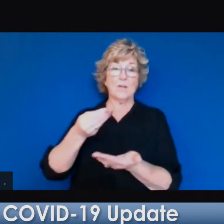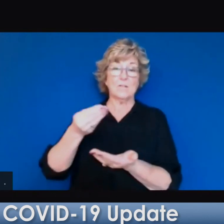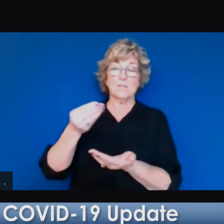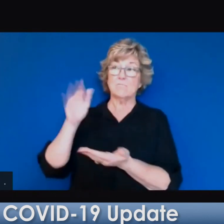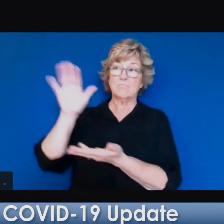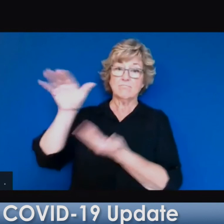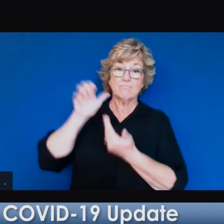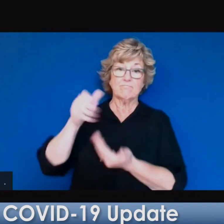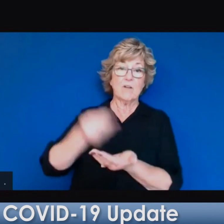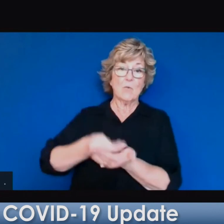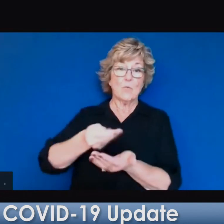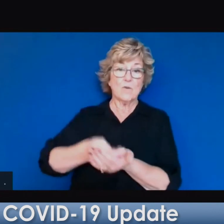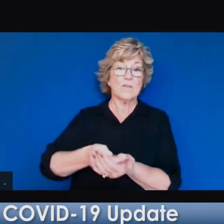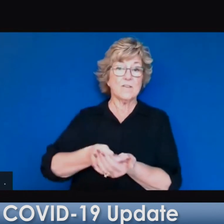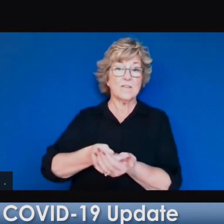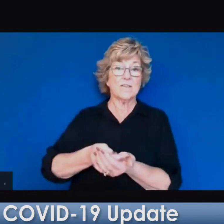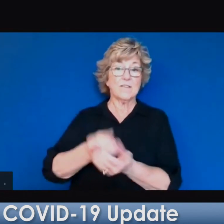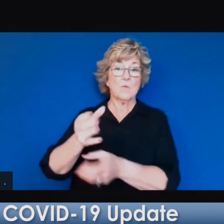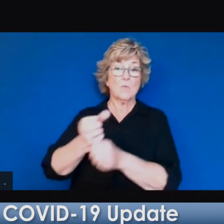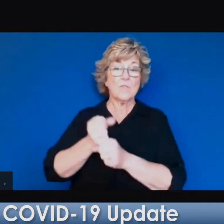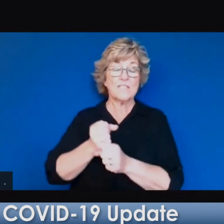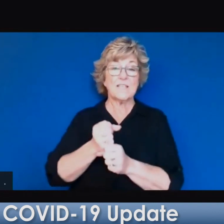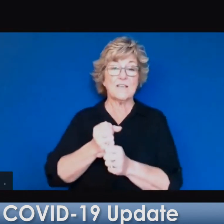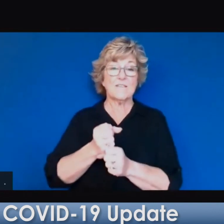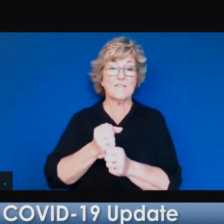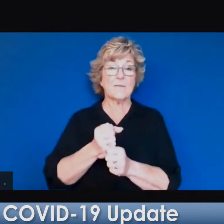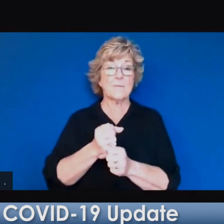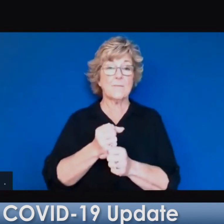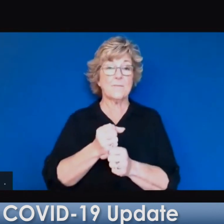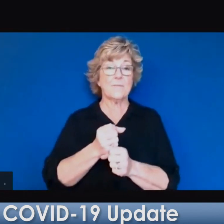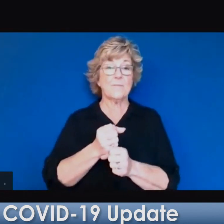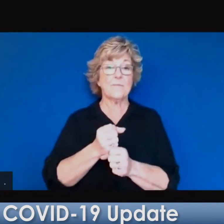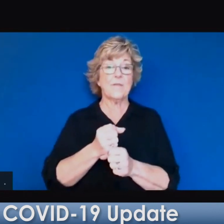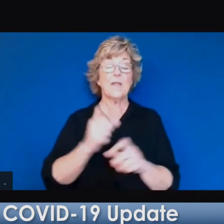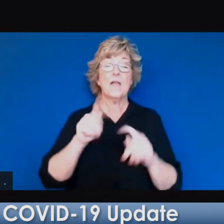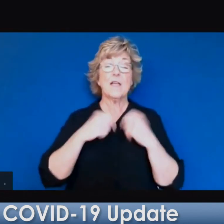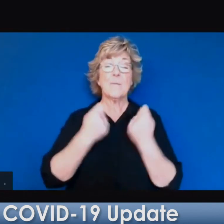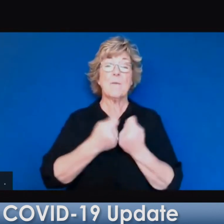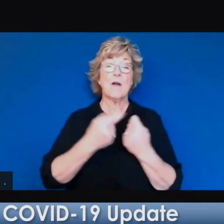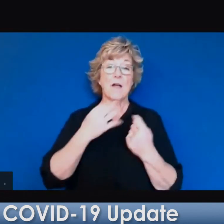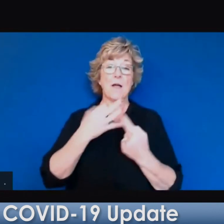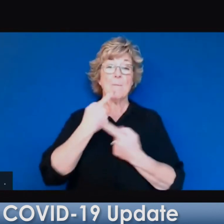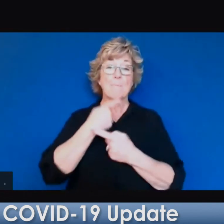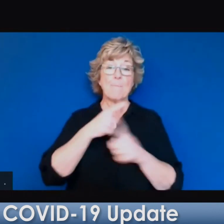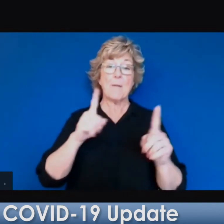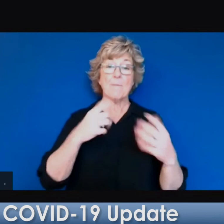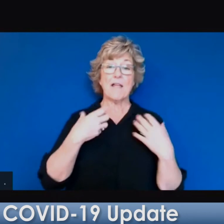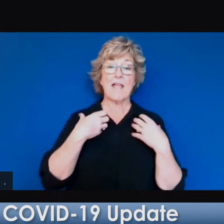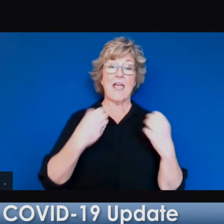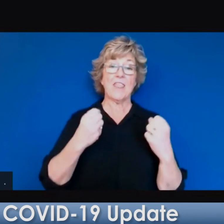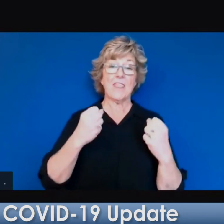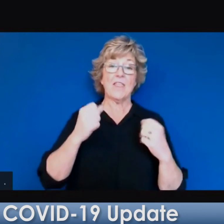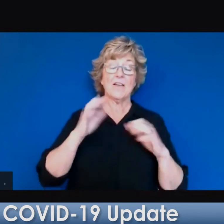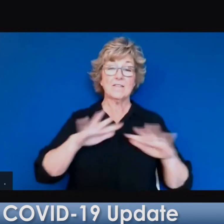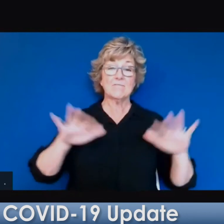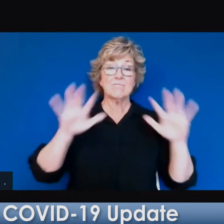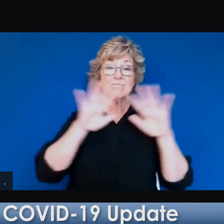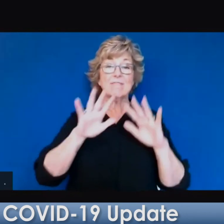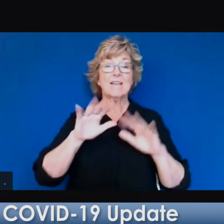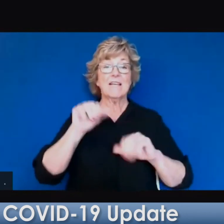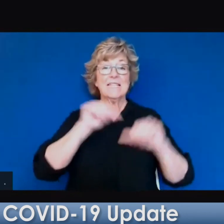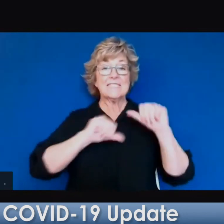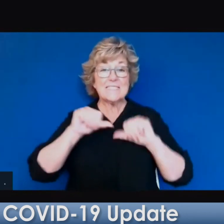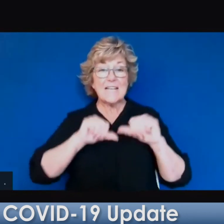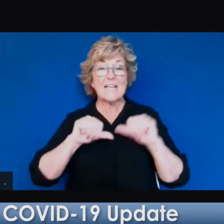thank the team at Department of Public Health and all of those in the Scientific Safety Review Committee,